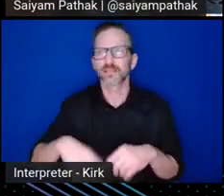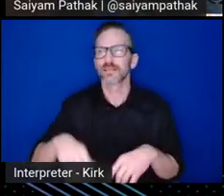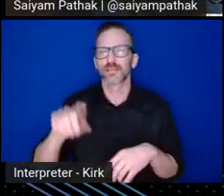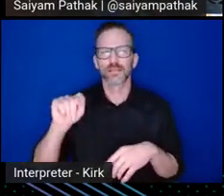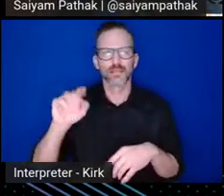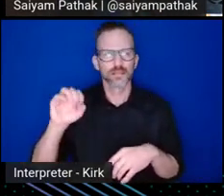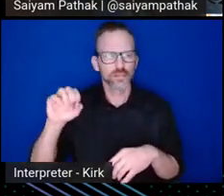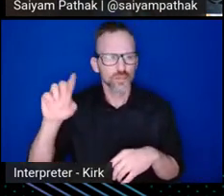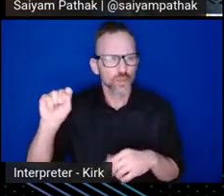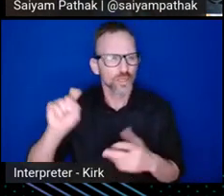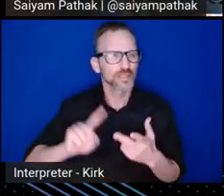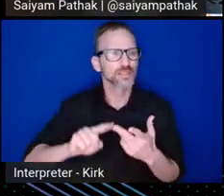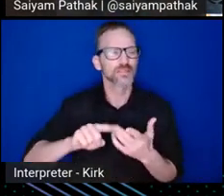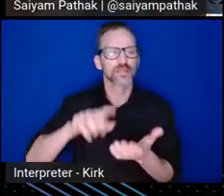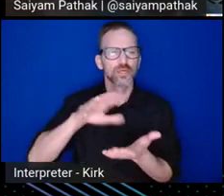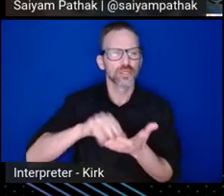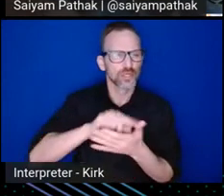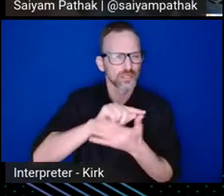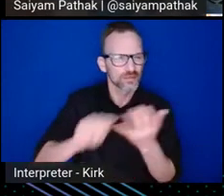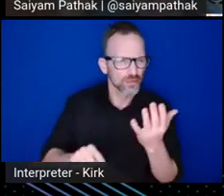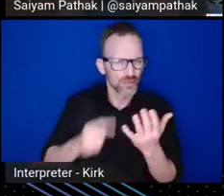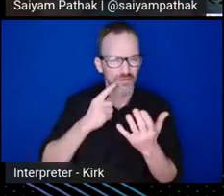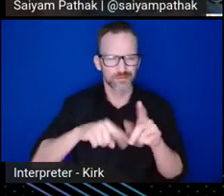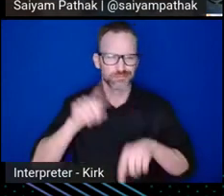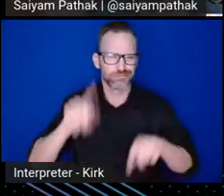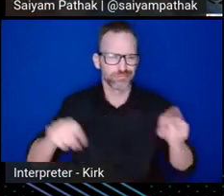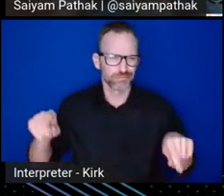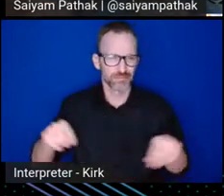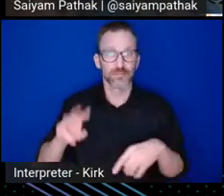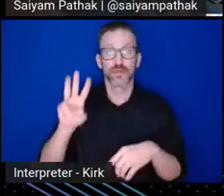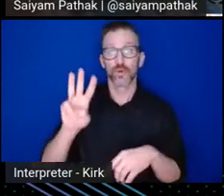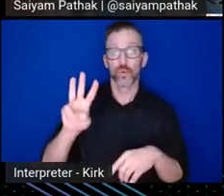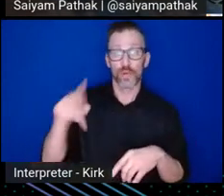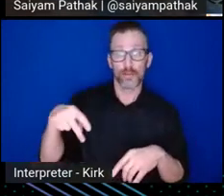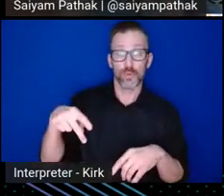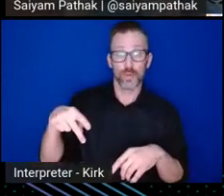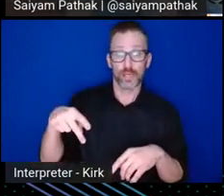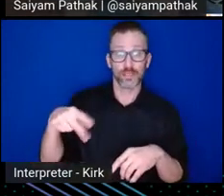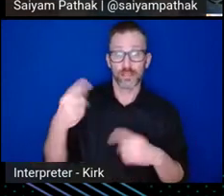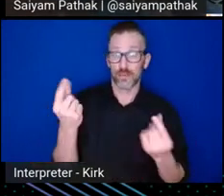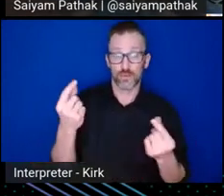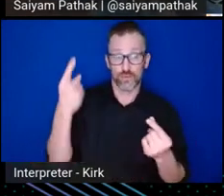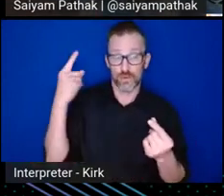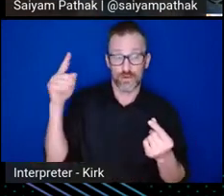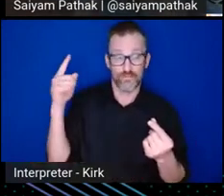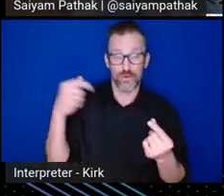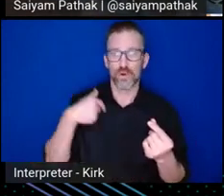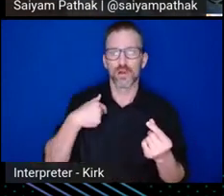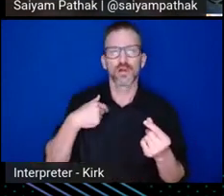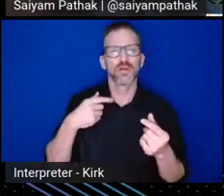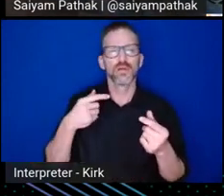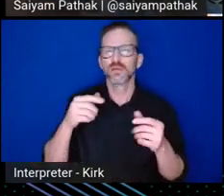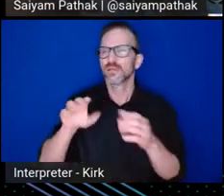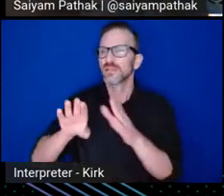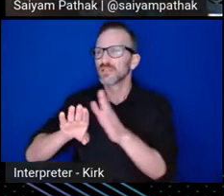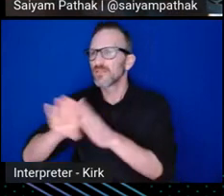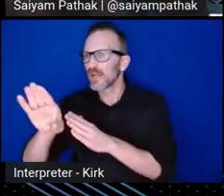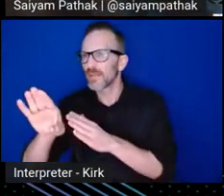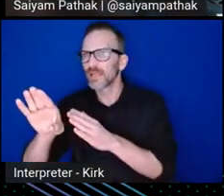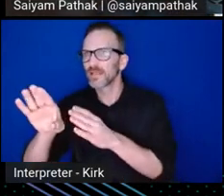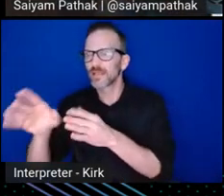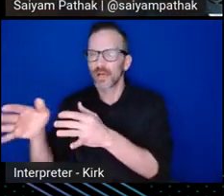learning curves, which is there. So Waypoint is a tool to simplify and streamline the development to